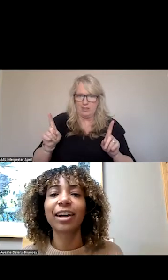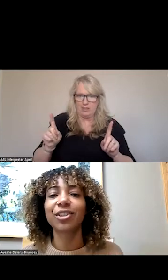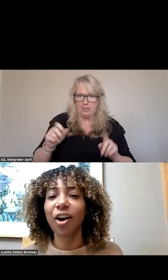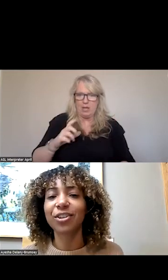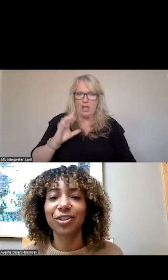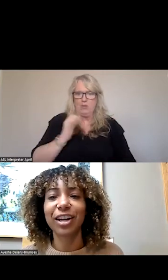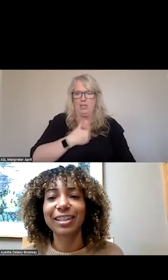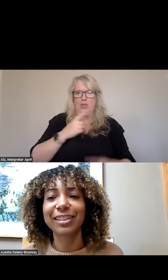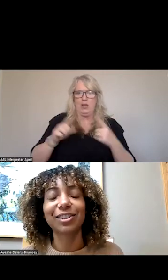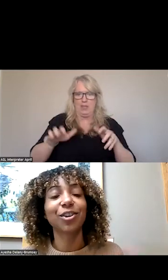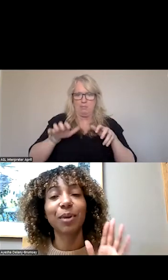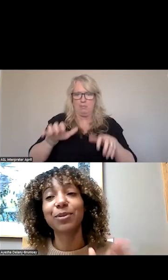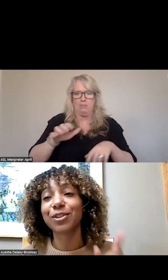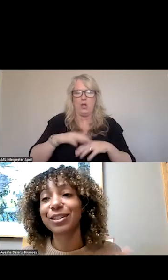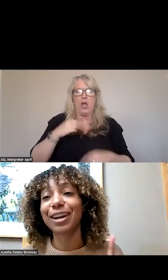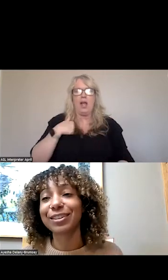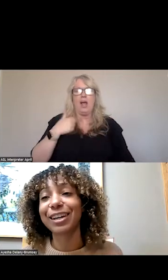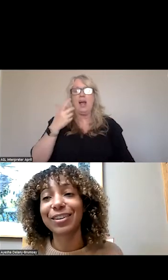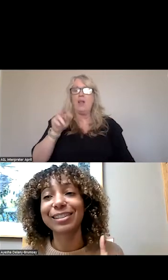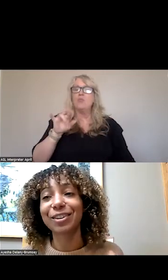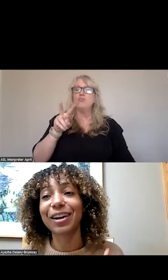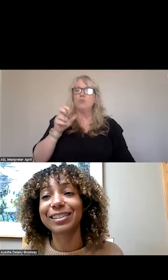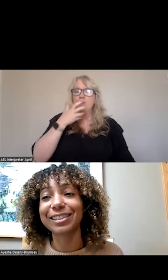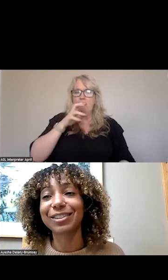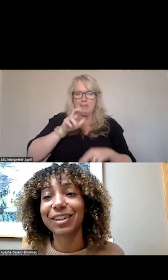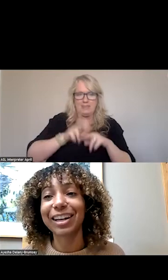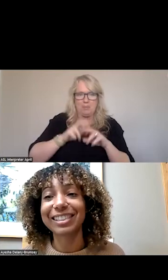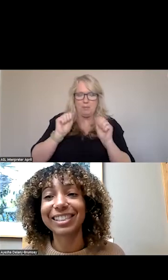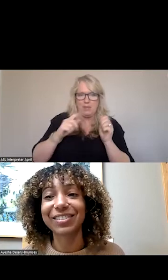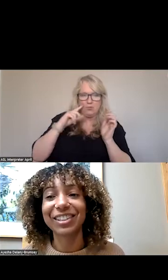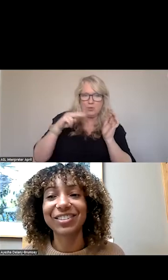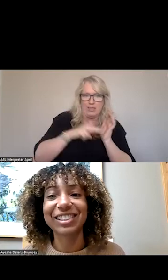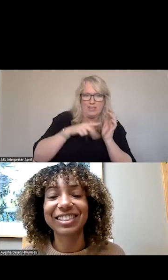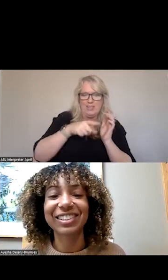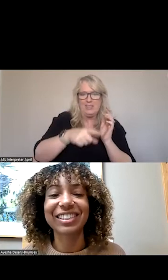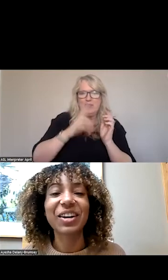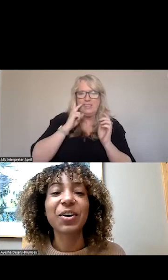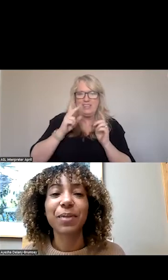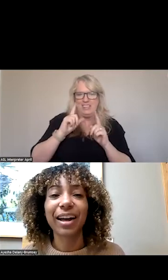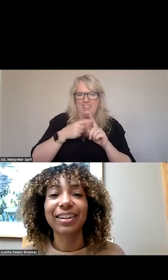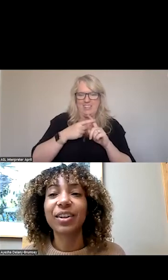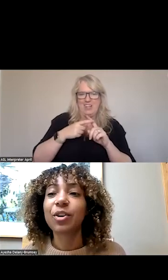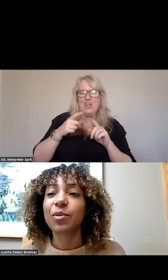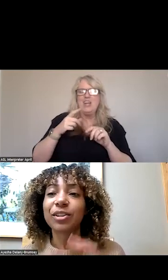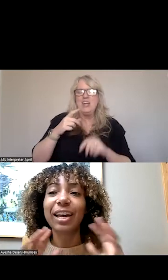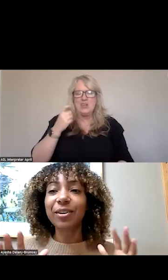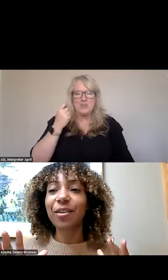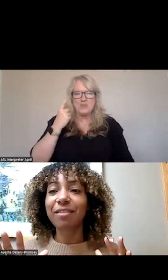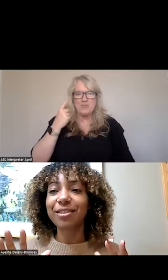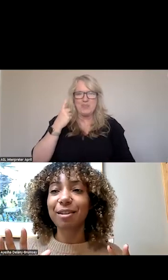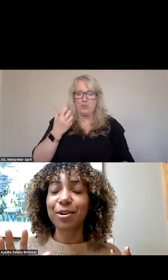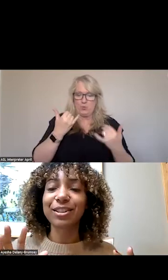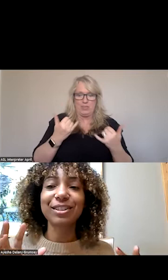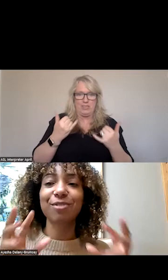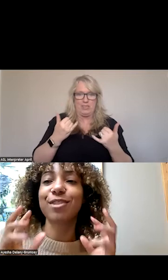audience, are actually on the trivia hot seat. So maybe you should reach out to Karen and say you actually did trivia hot seat, so she'll get you a t-shirt. But today we don't